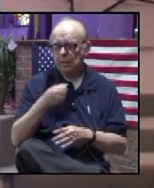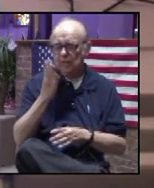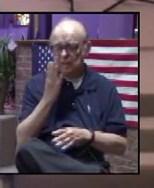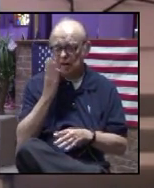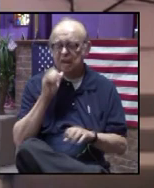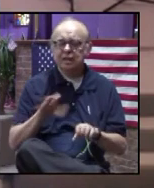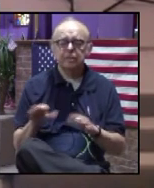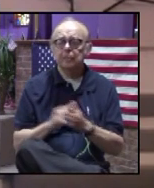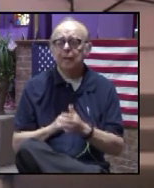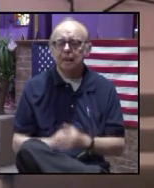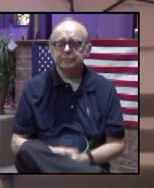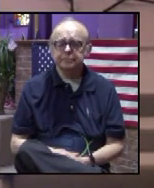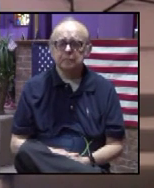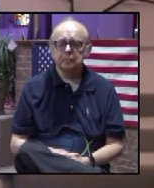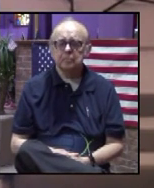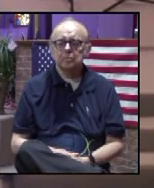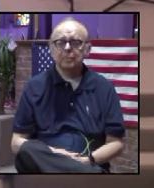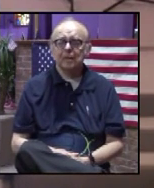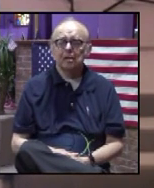do.